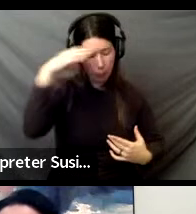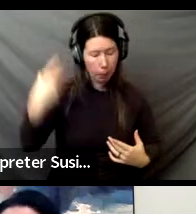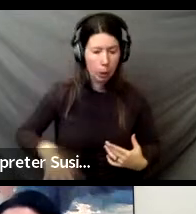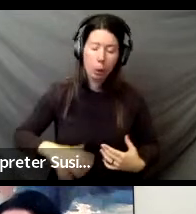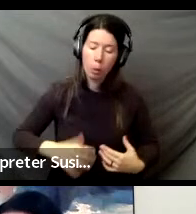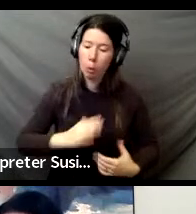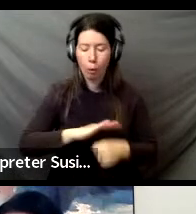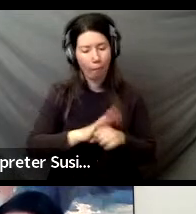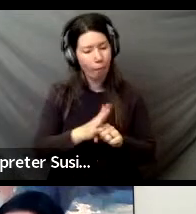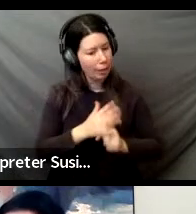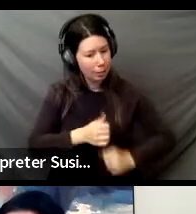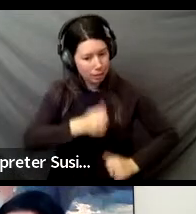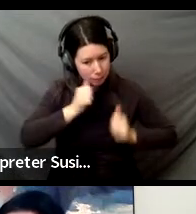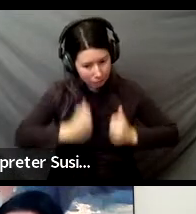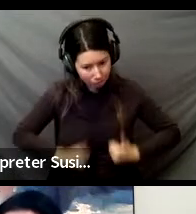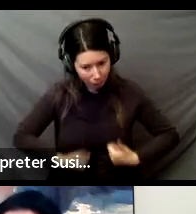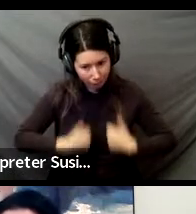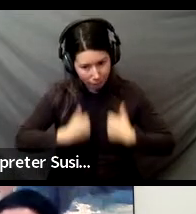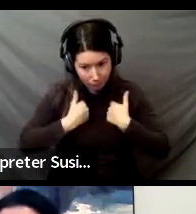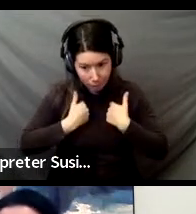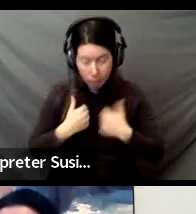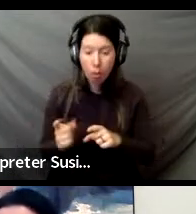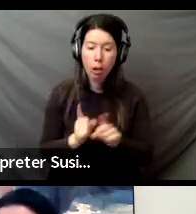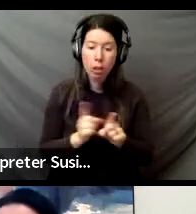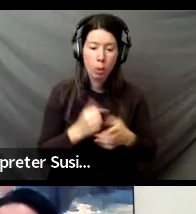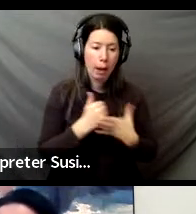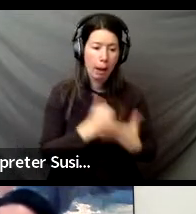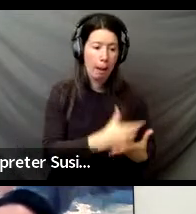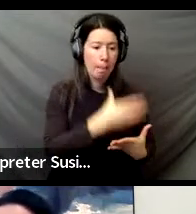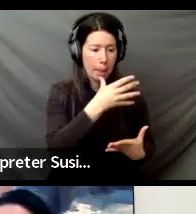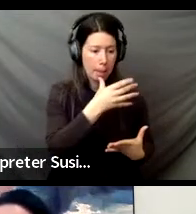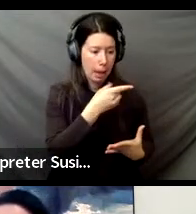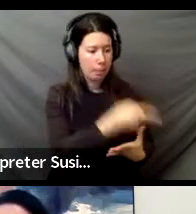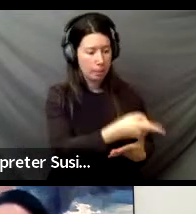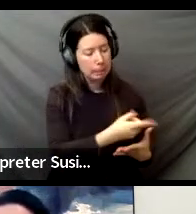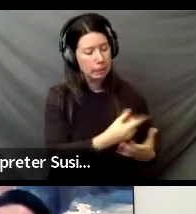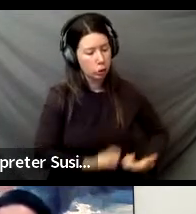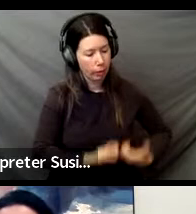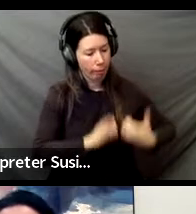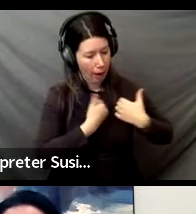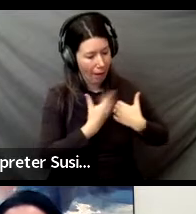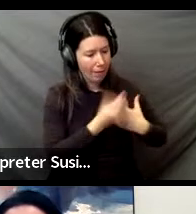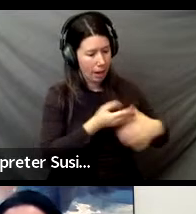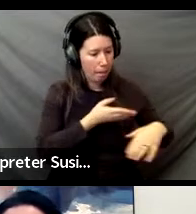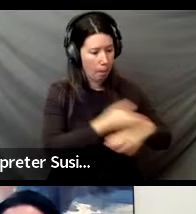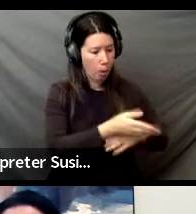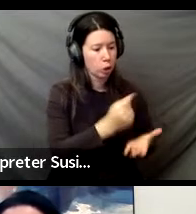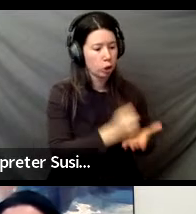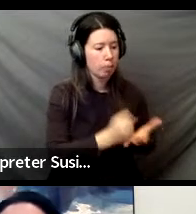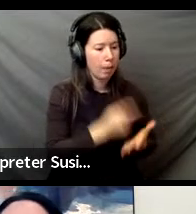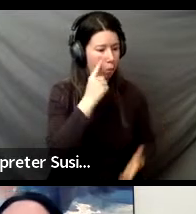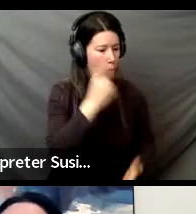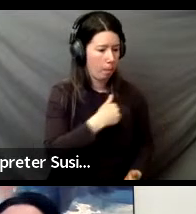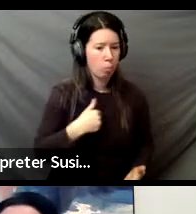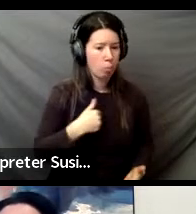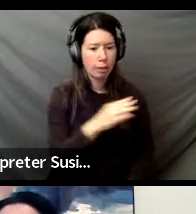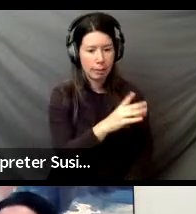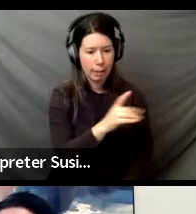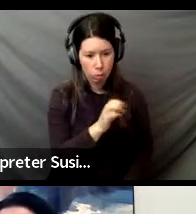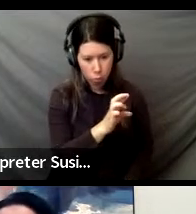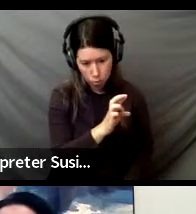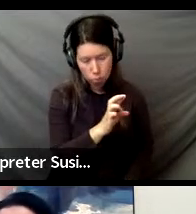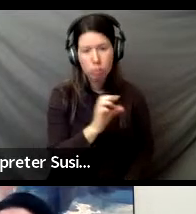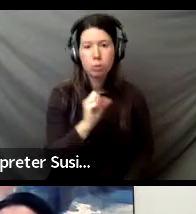also to help my mom in her surviving and post-treatment for breast cancer. So